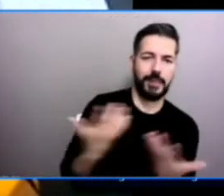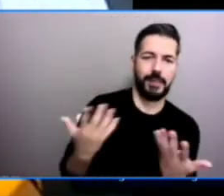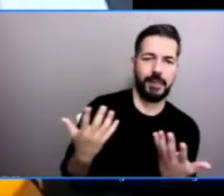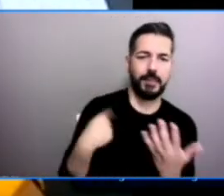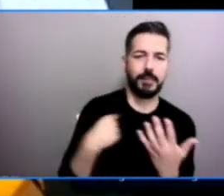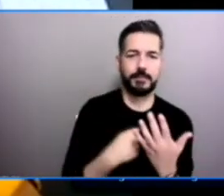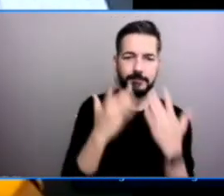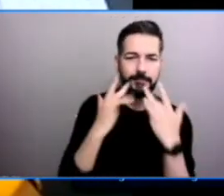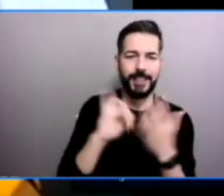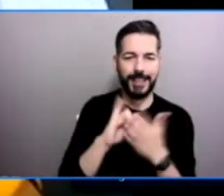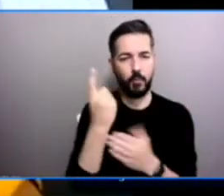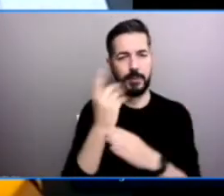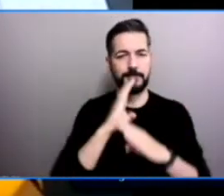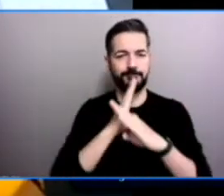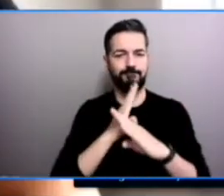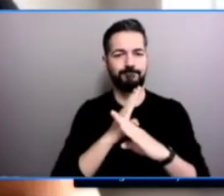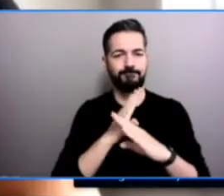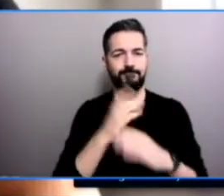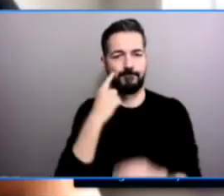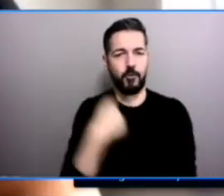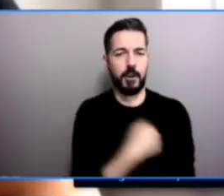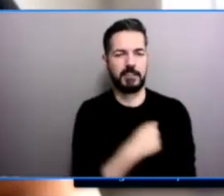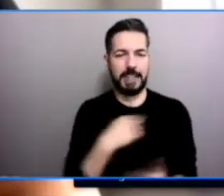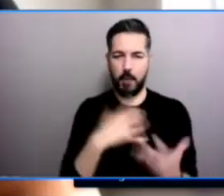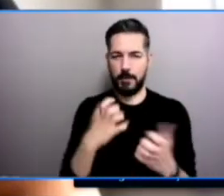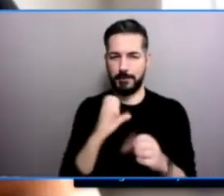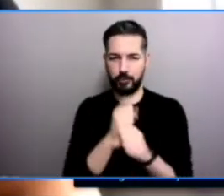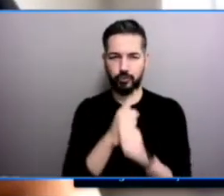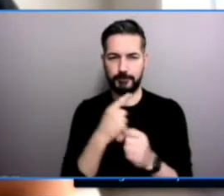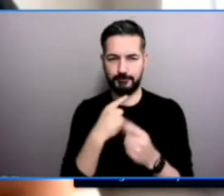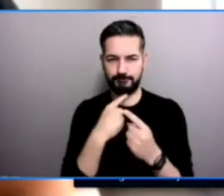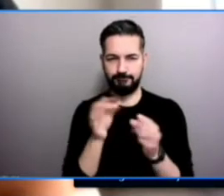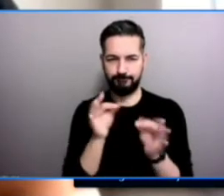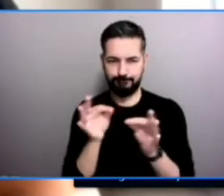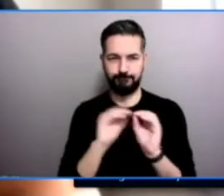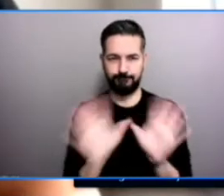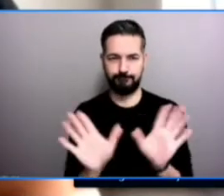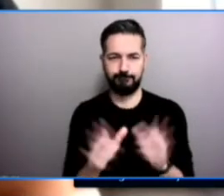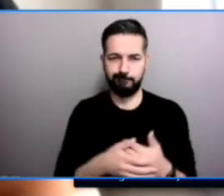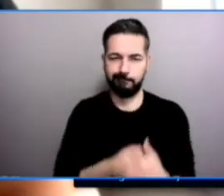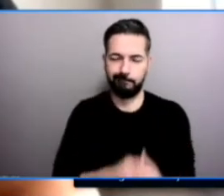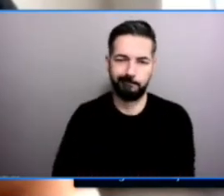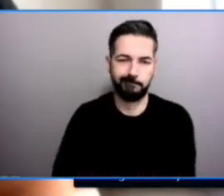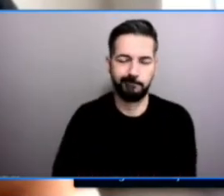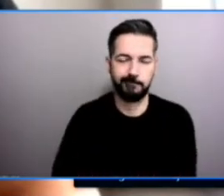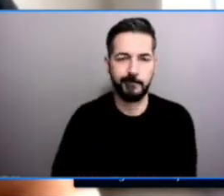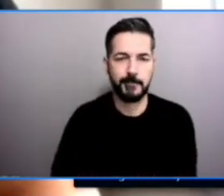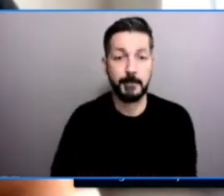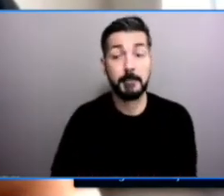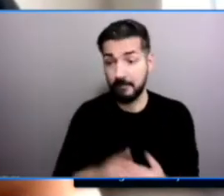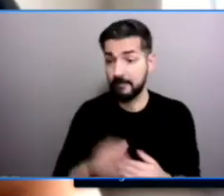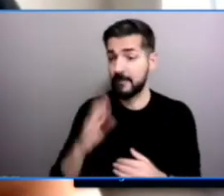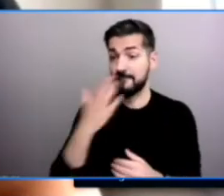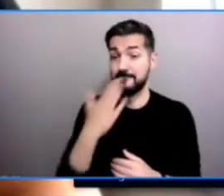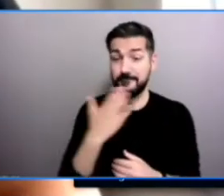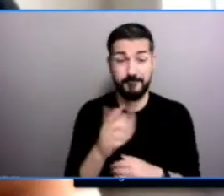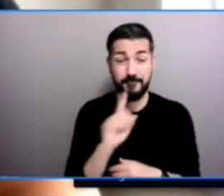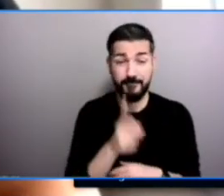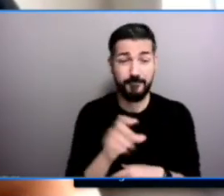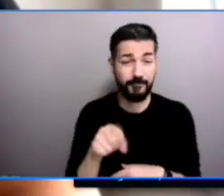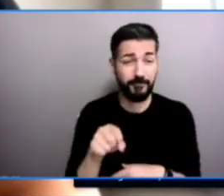media because I didn't have a way to contact voters. And so blame the pandemic, but also I just didn't have access